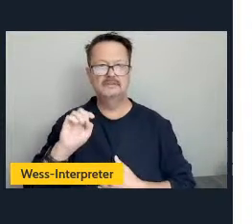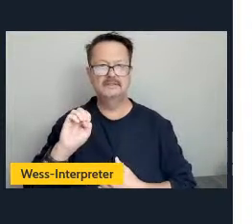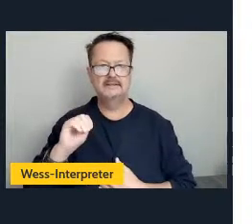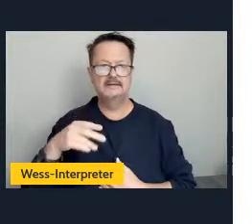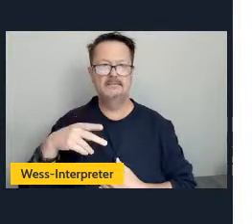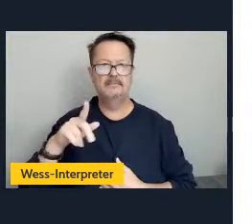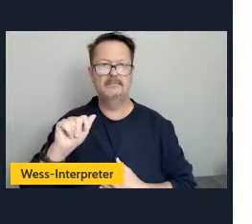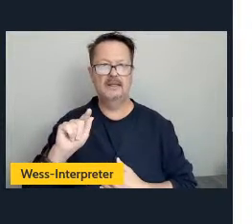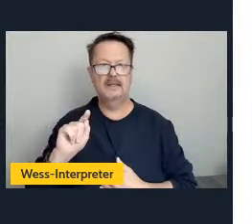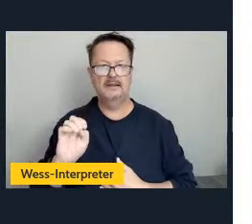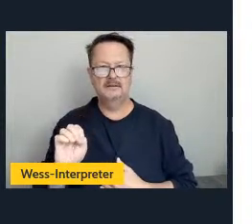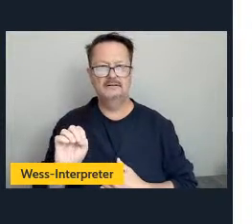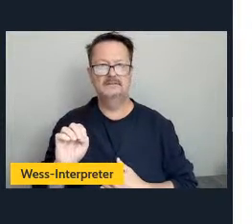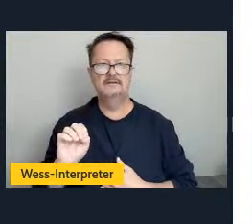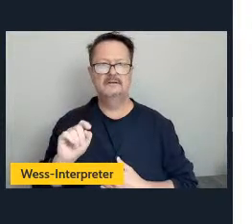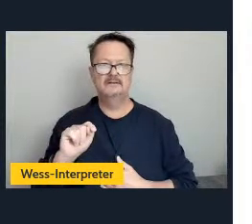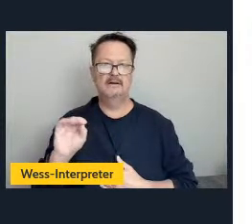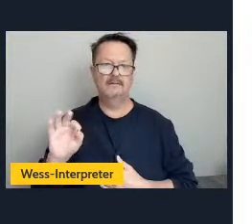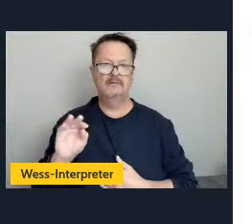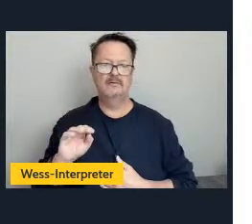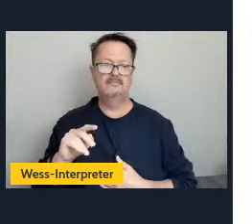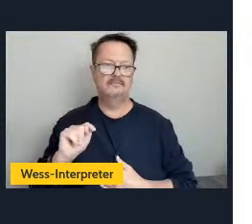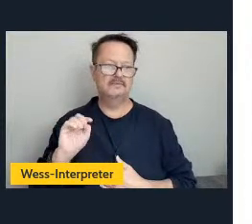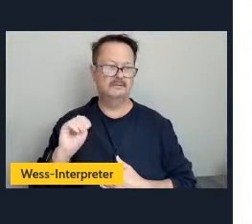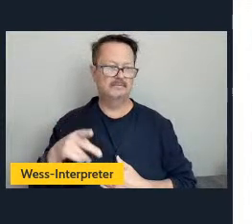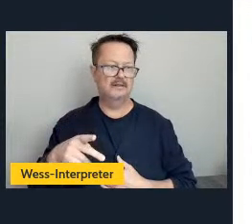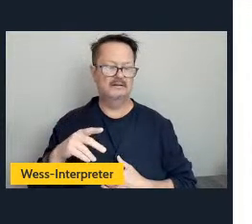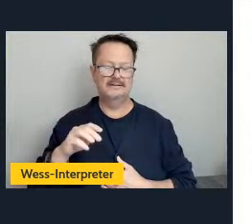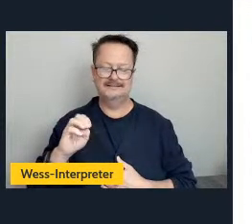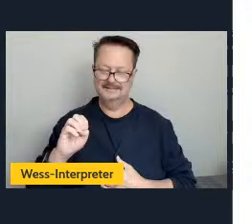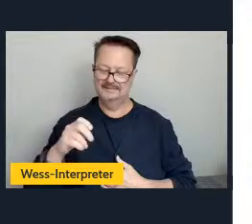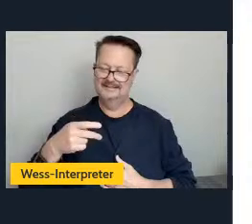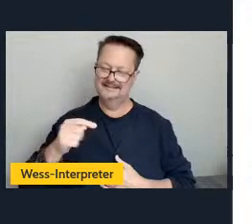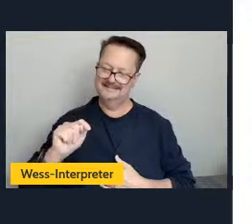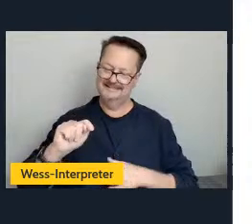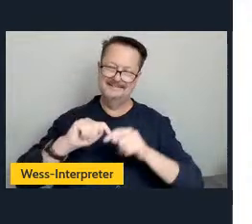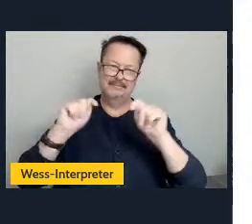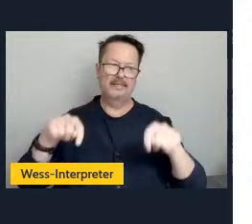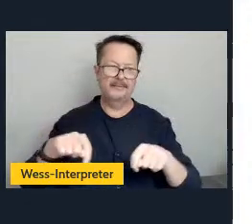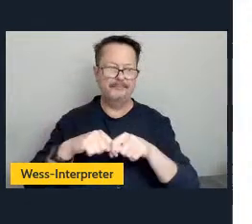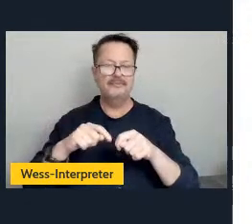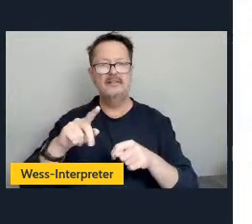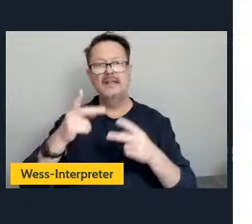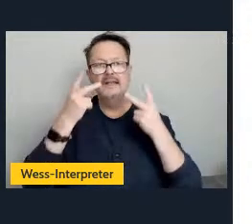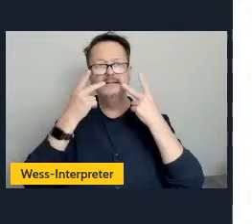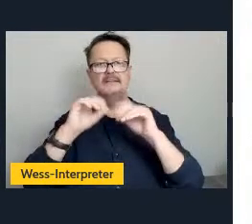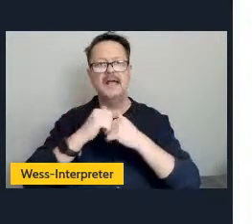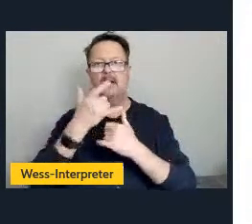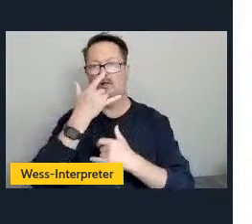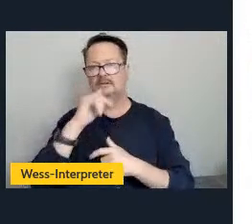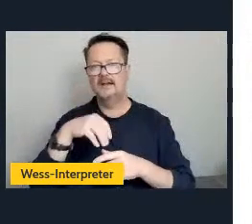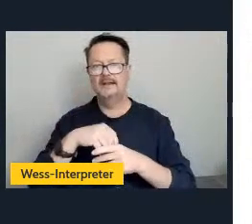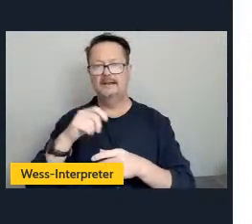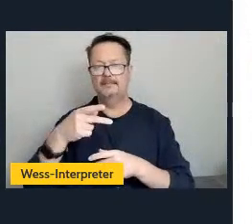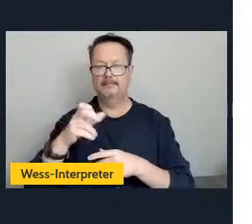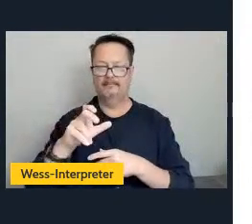Let's take a look at how that would look like in practice. So this is a package I freshly generated,